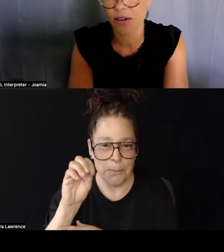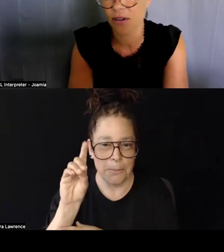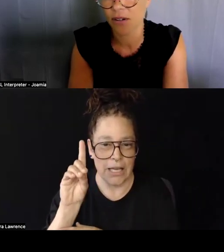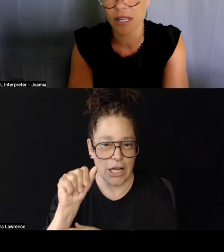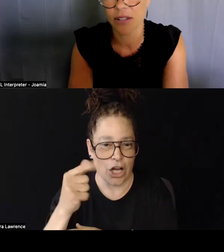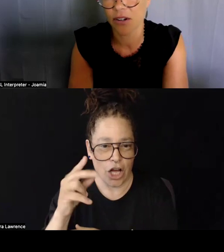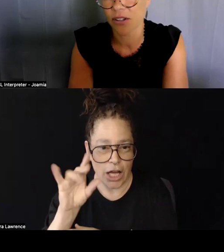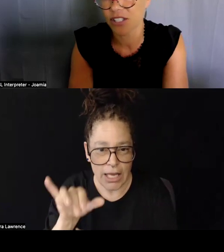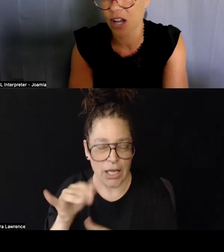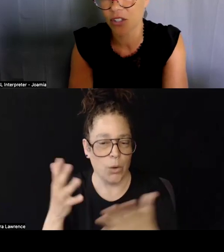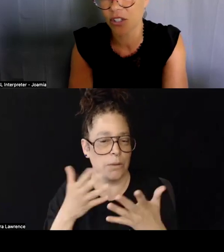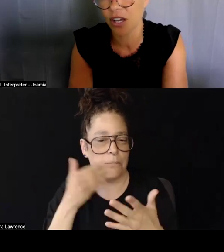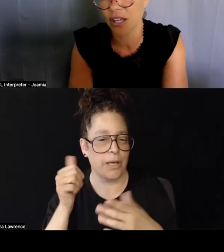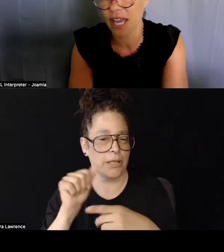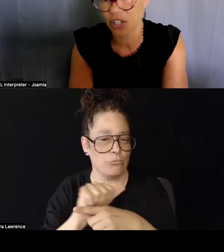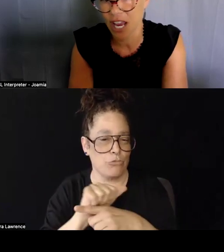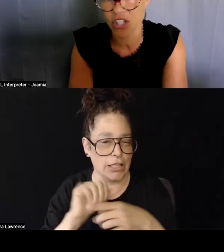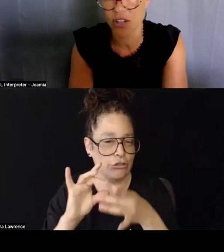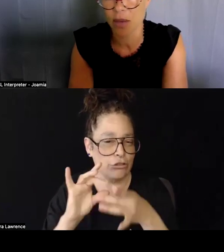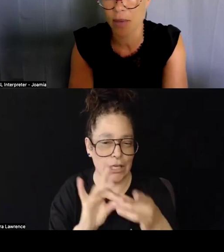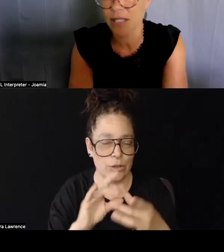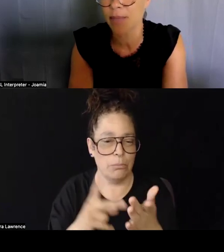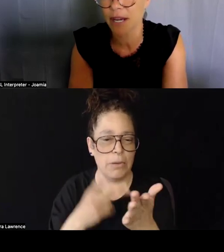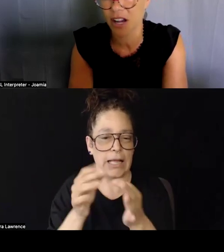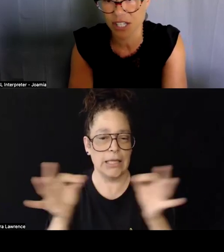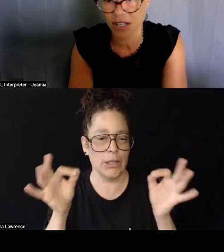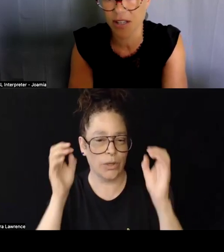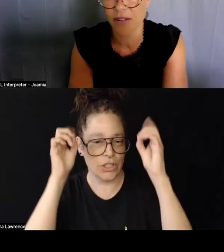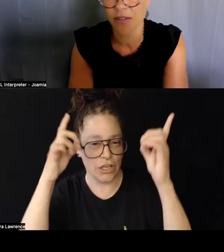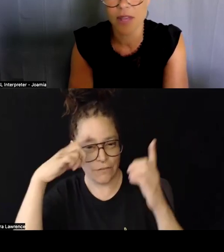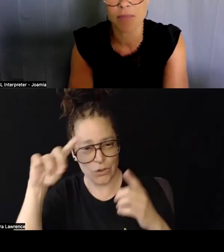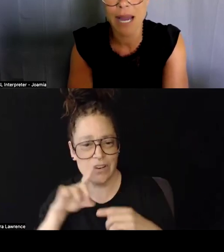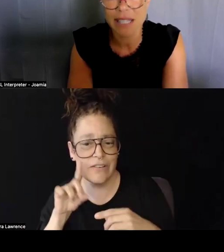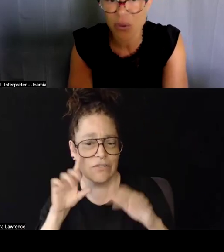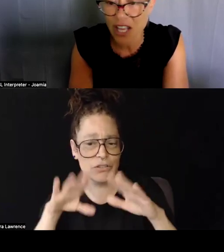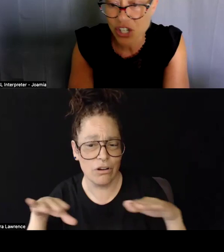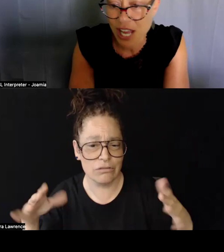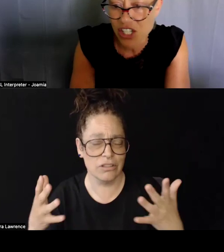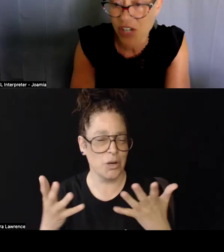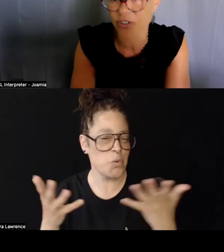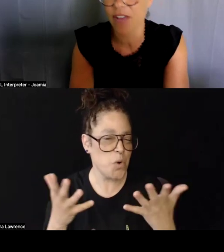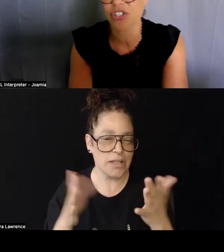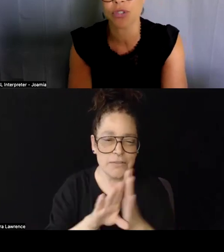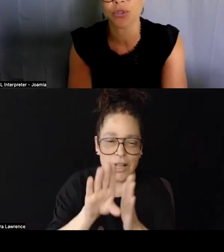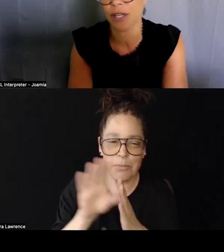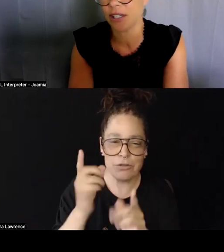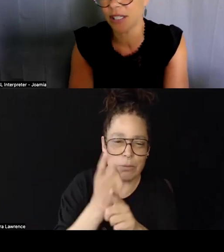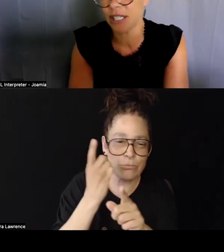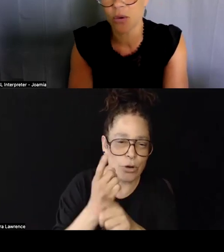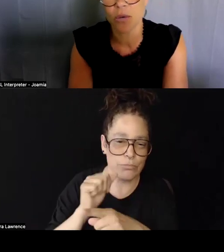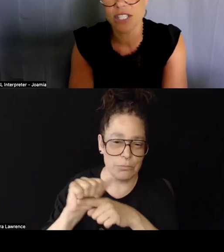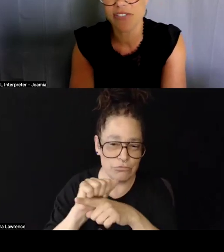in their early childhood education, the best pedagogy, bilingual education for deaf